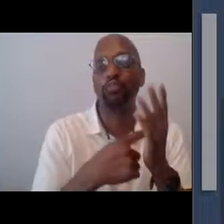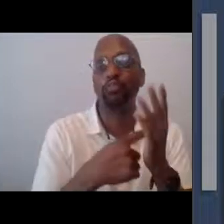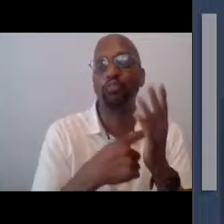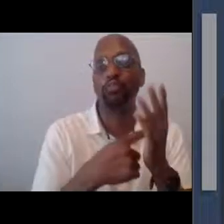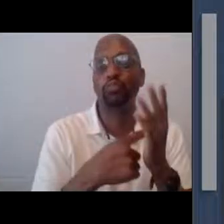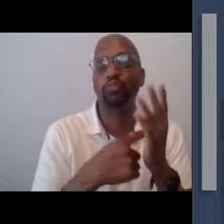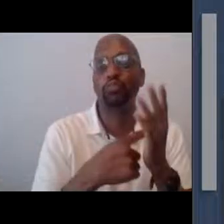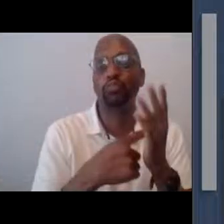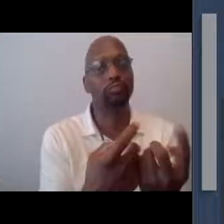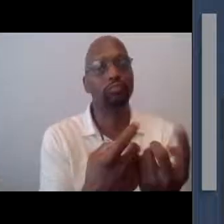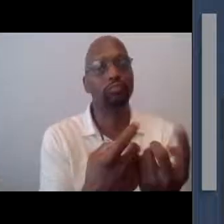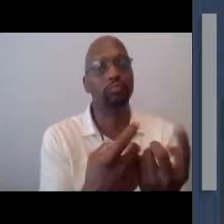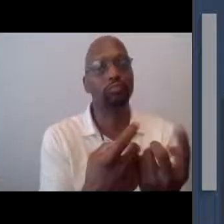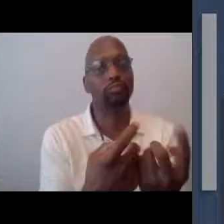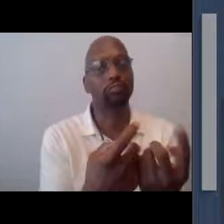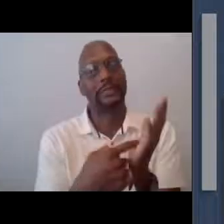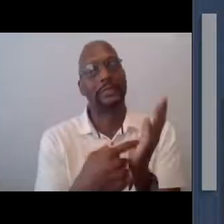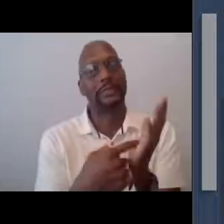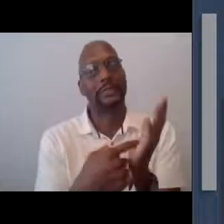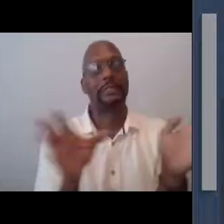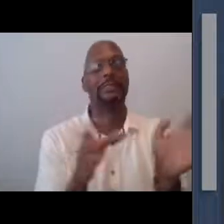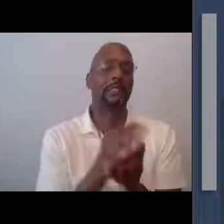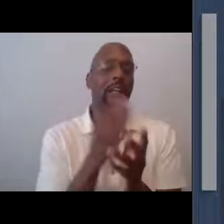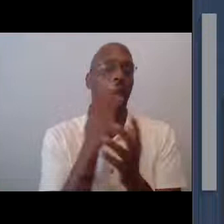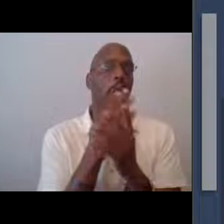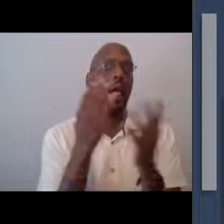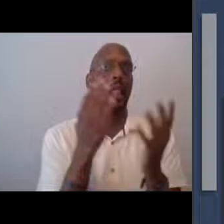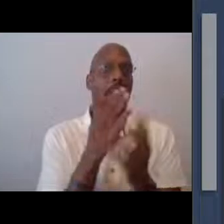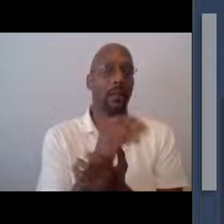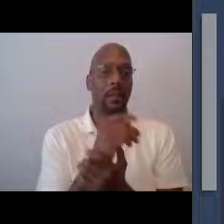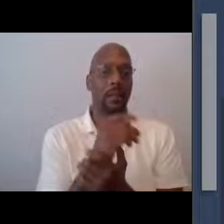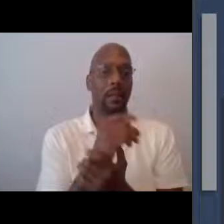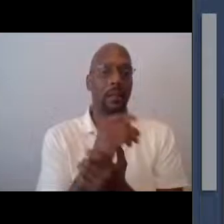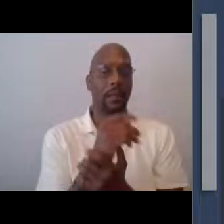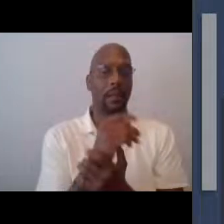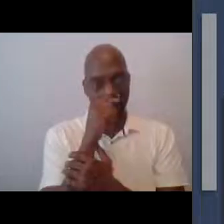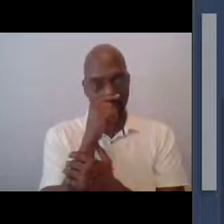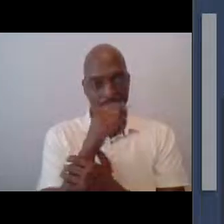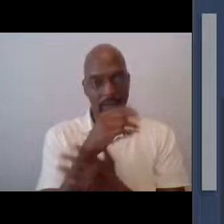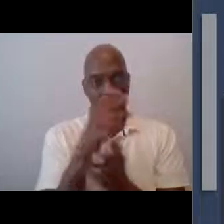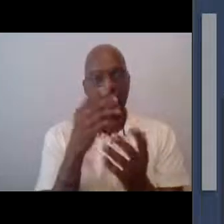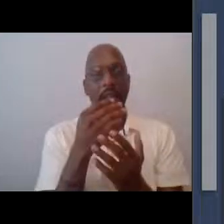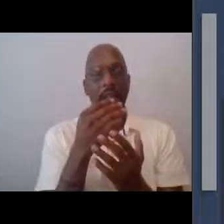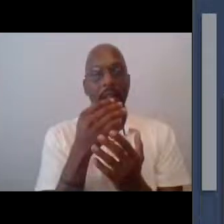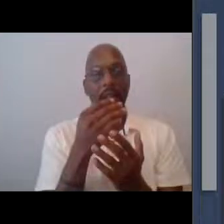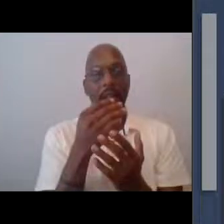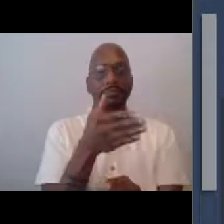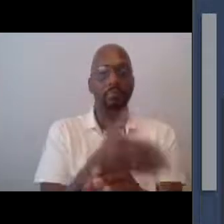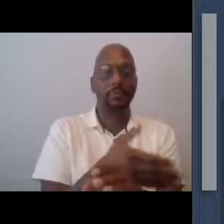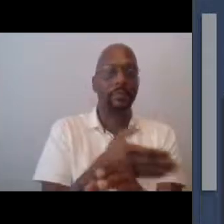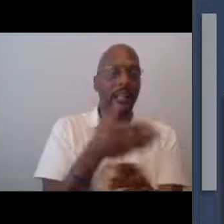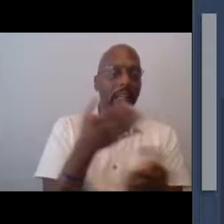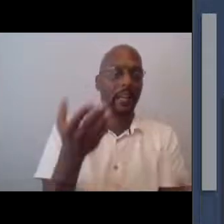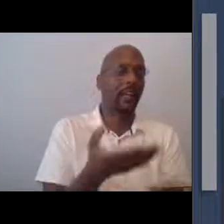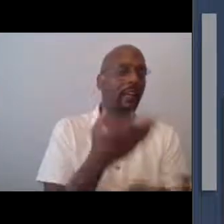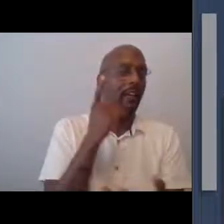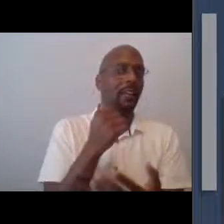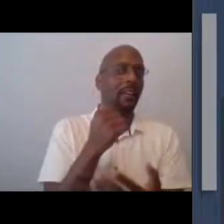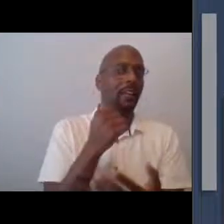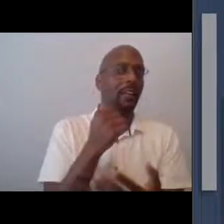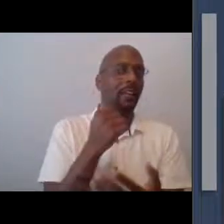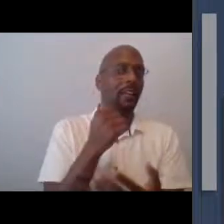So I know there's a lot of, there's been a lot of progress here in California on that, and I think I'm going to be talking